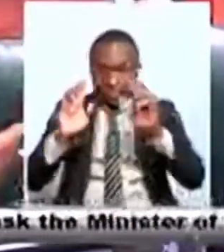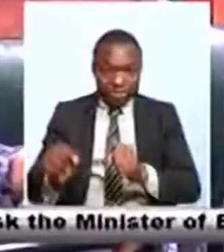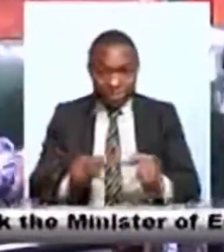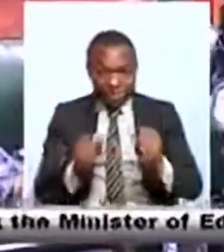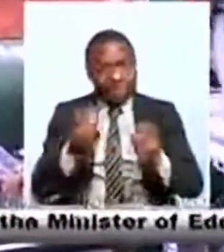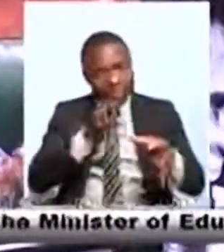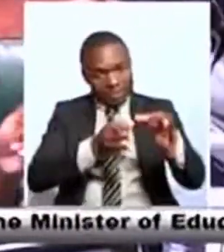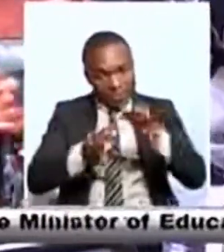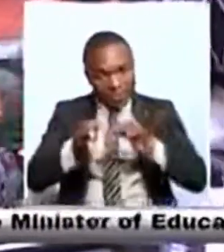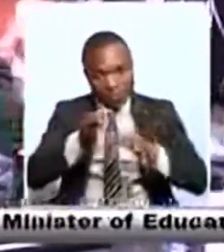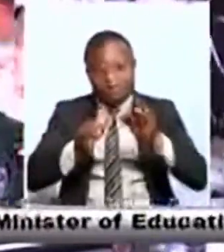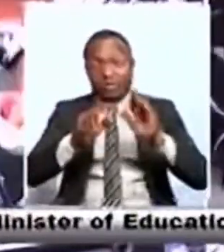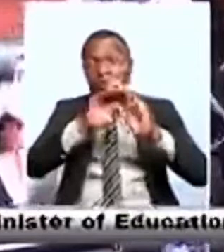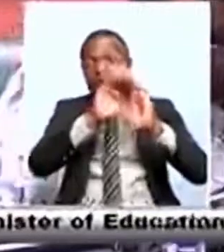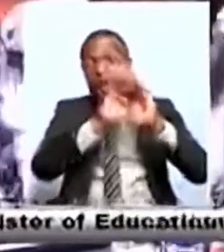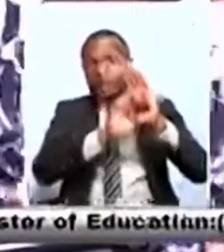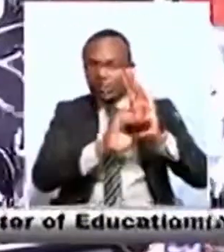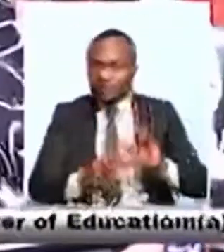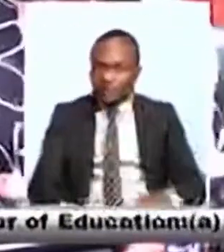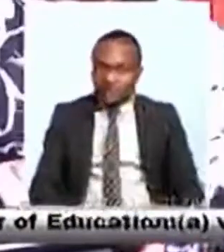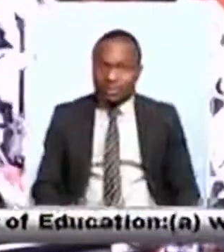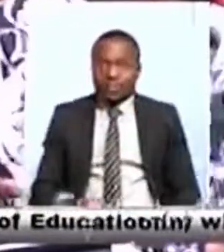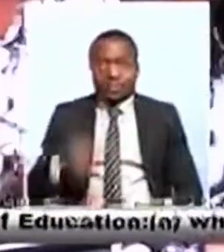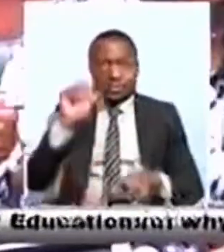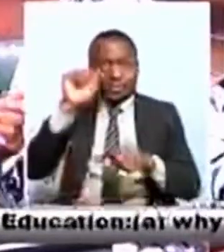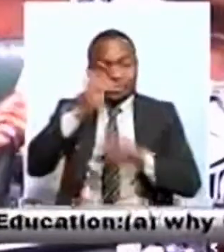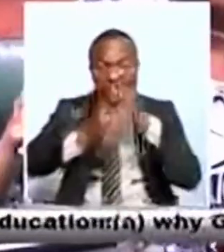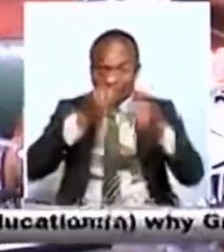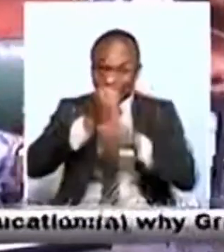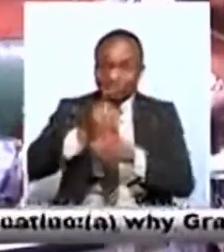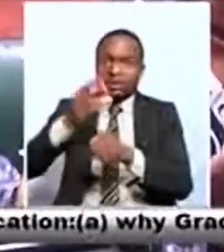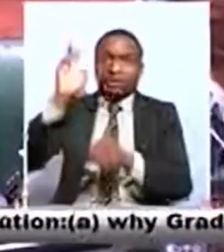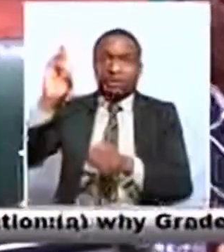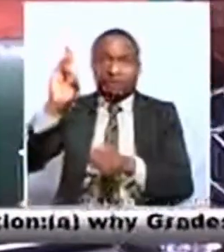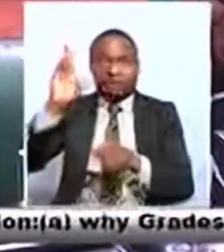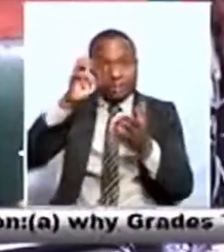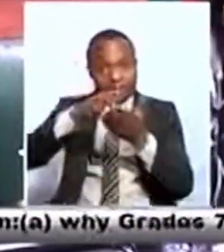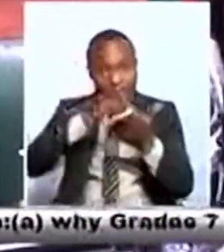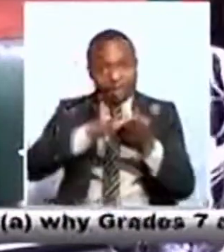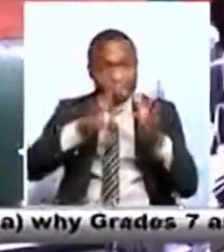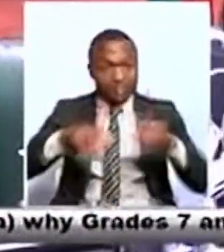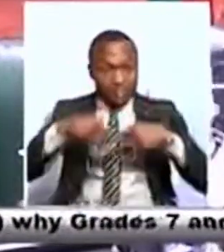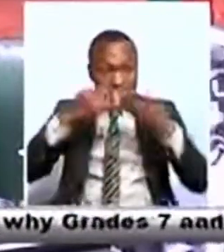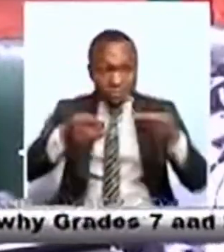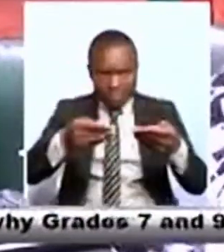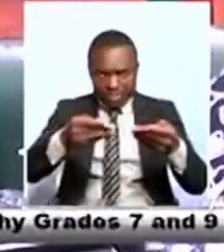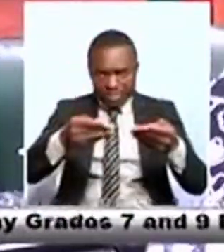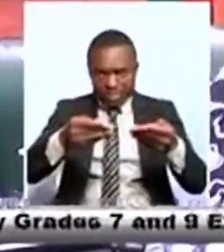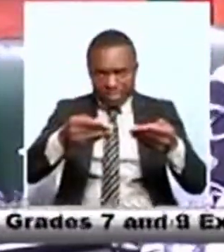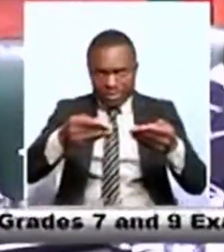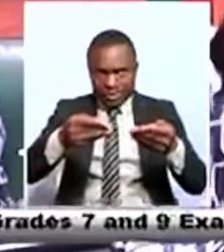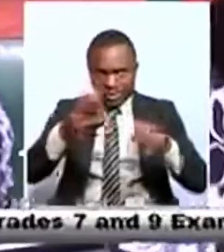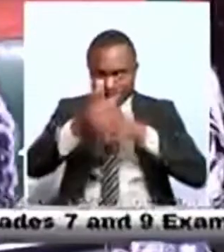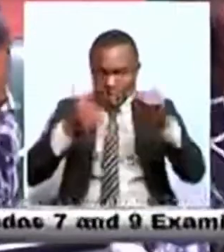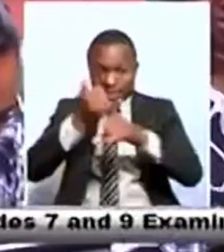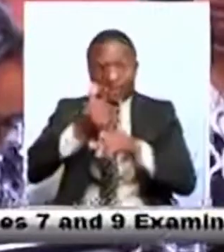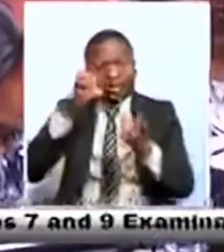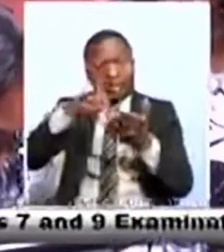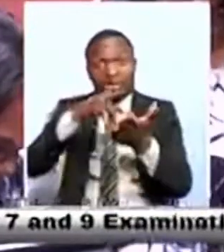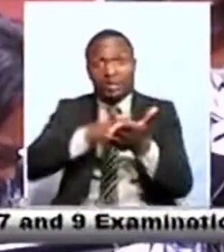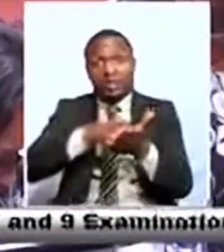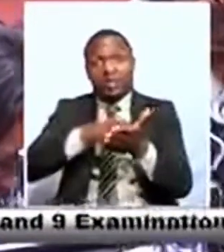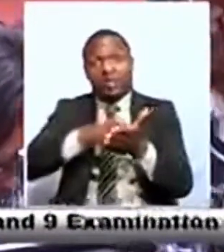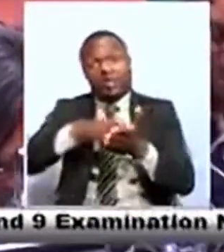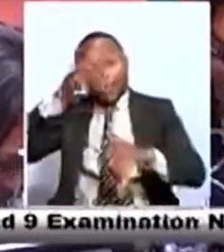explained below. The grade 7 examination number is allocated in the year of examination, and it expires